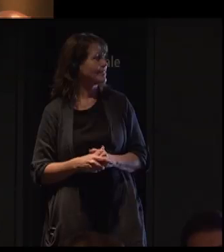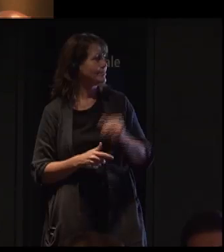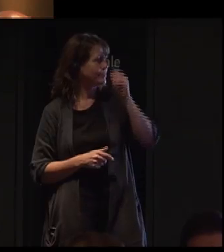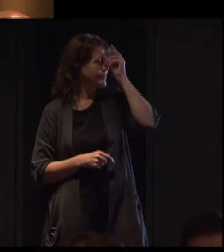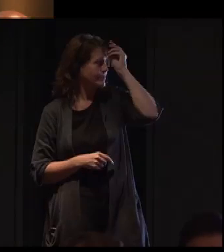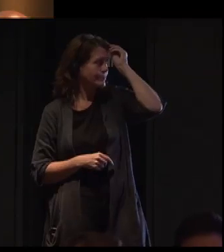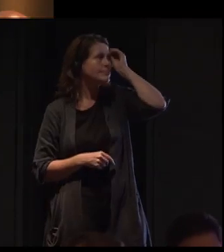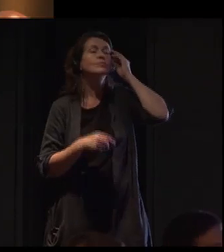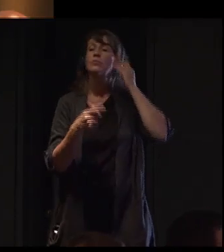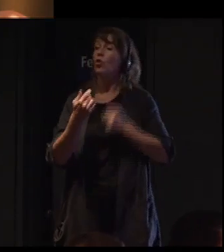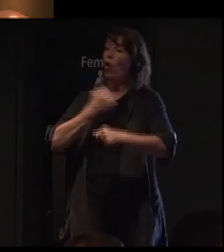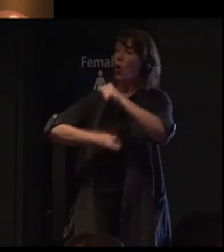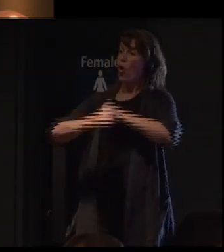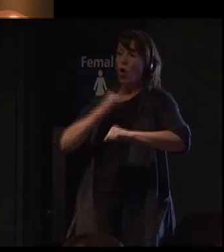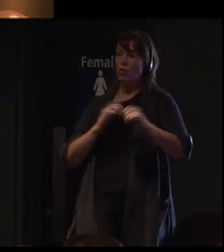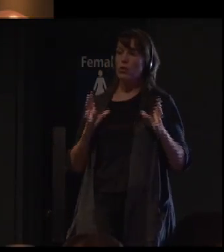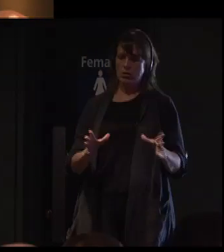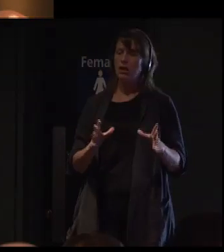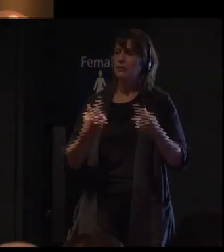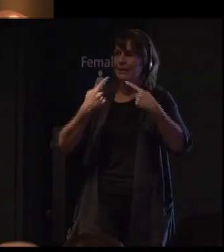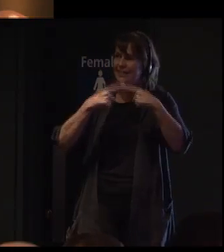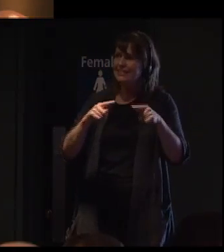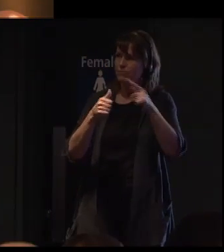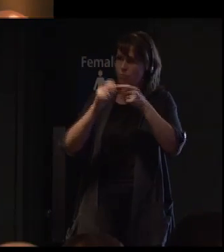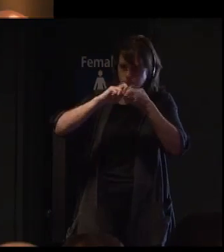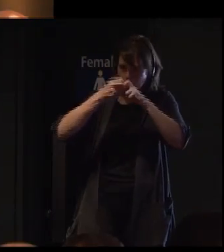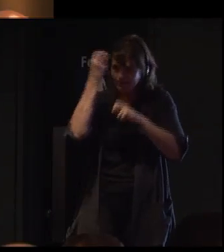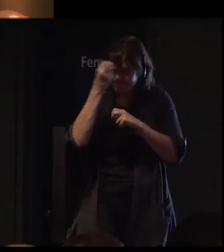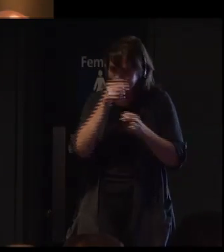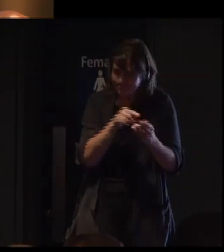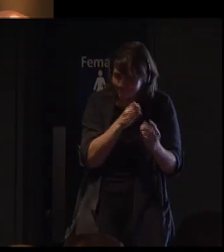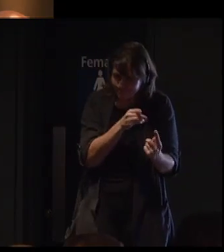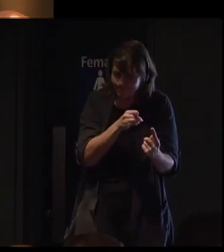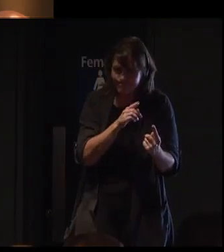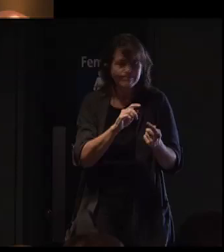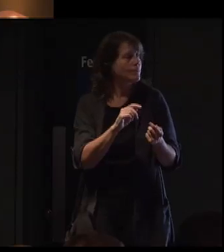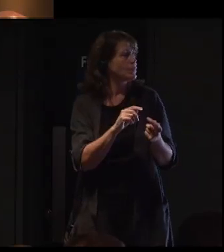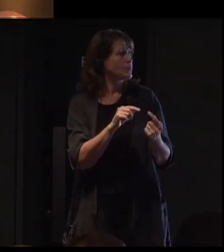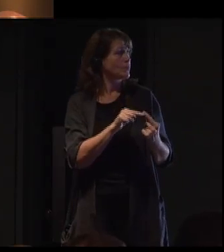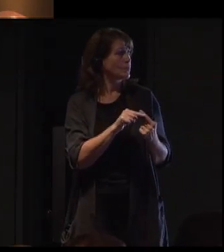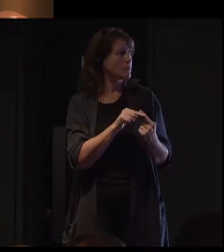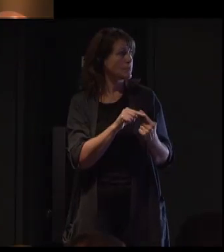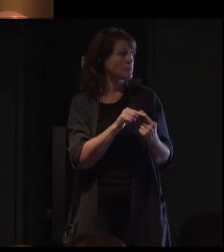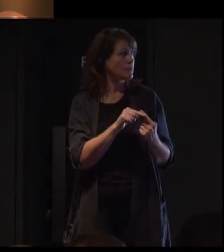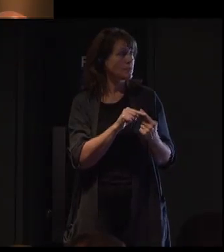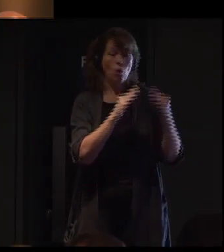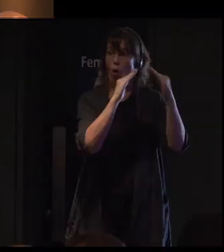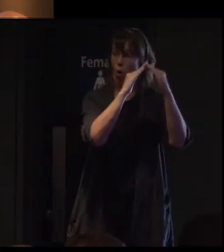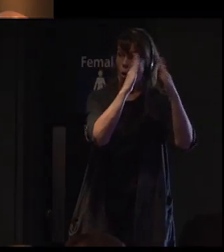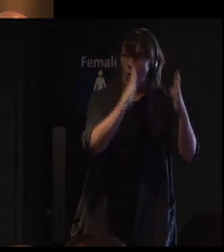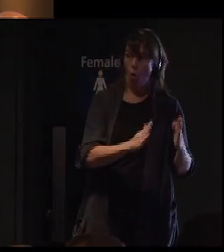For organizers, this may present different challenges as supporters go from home to the host